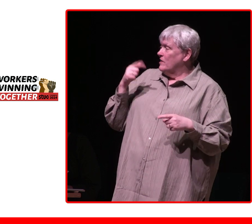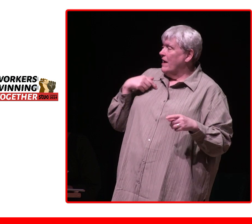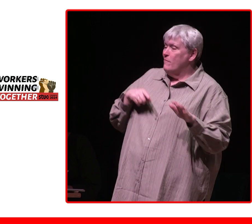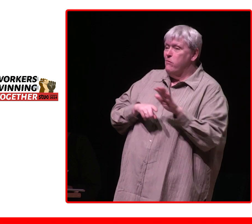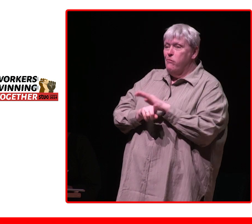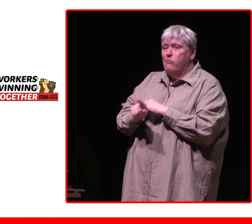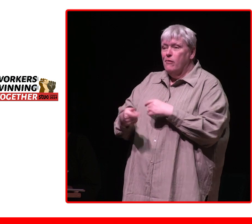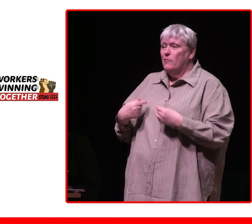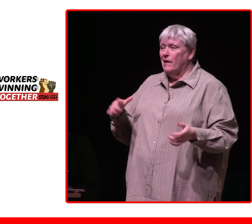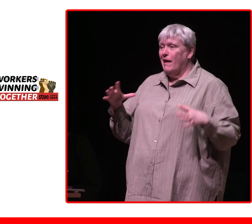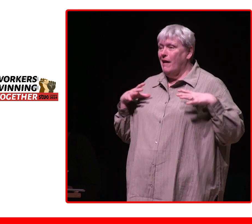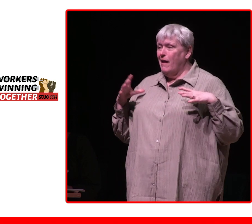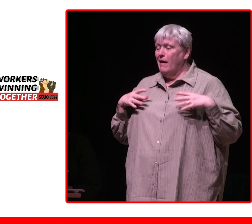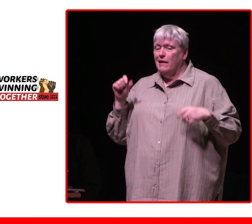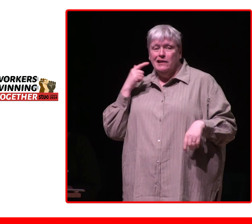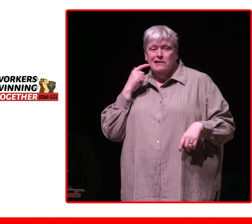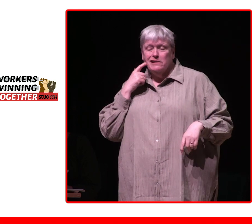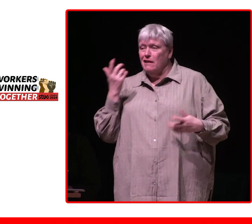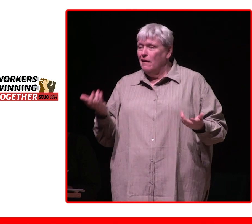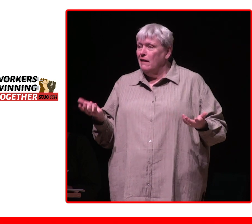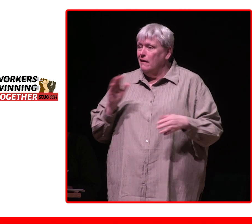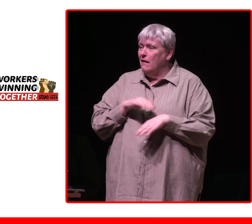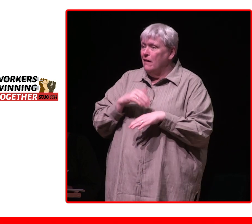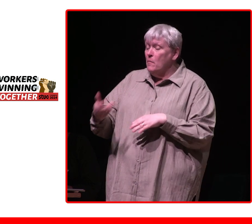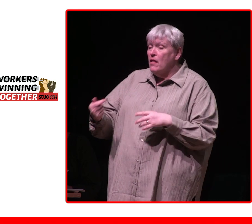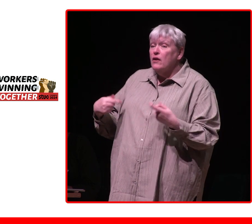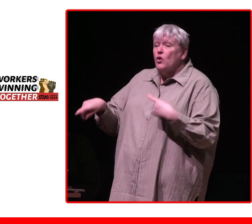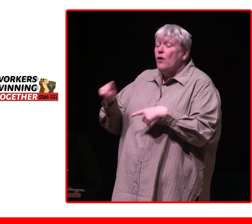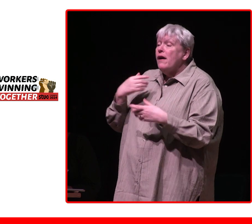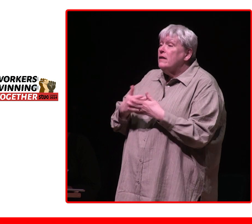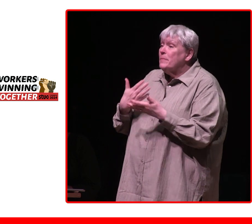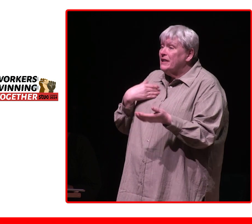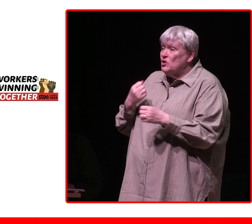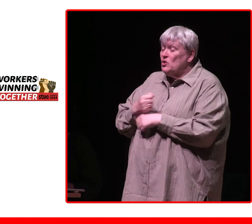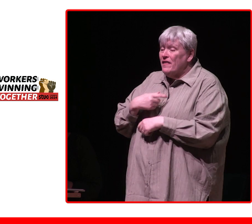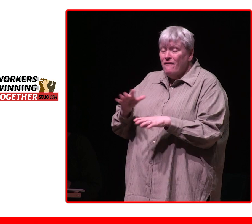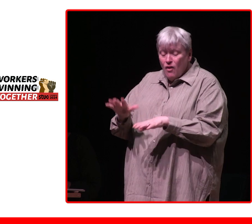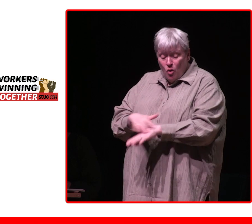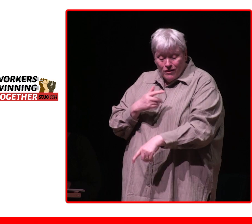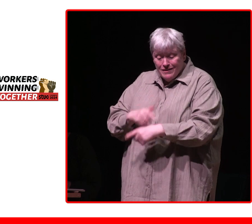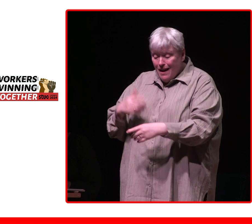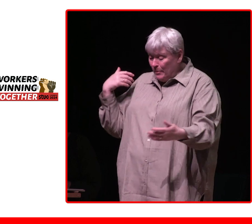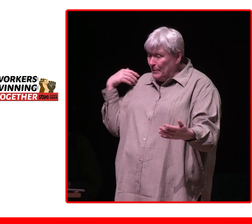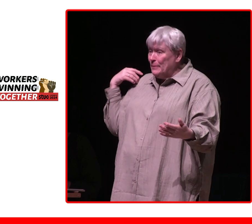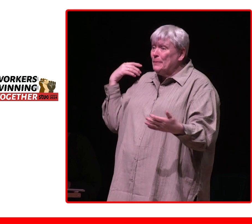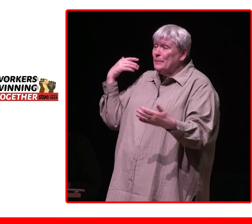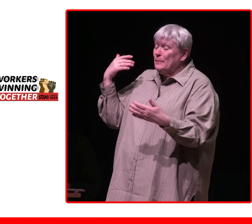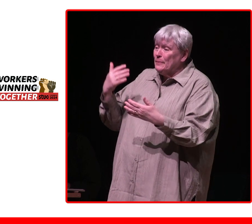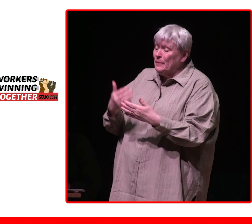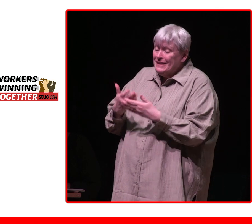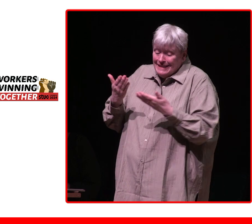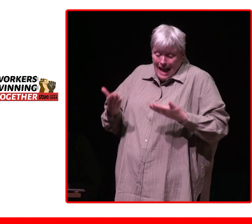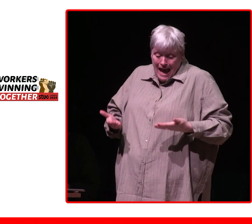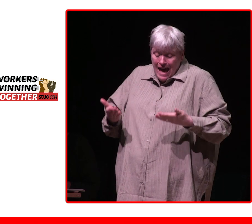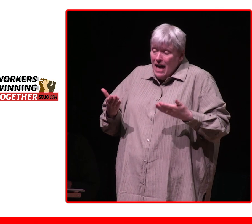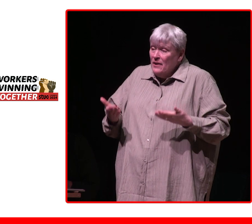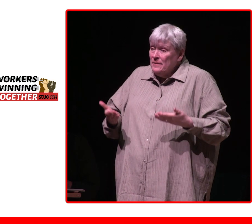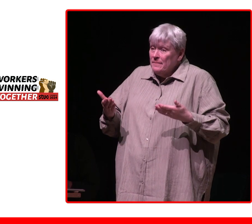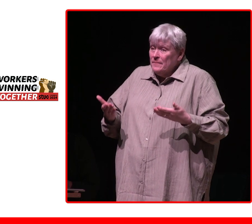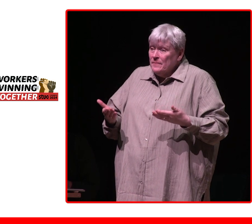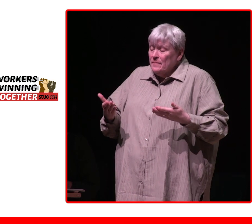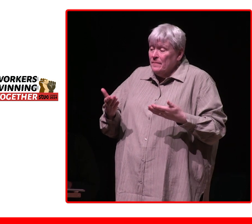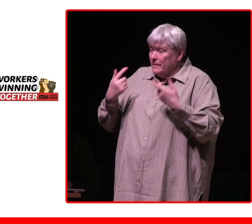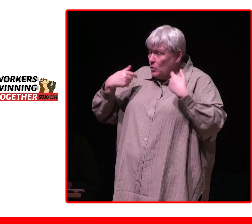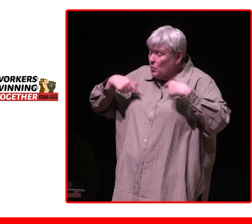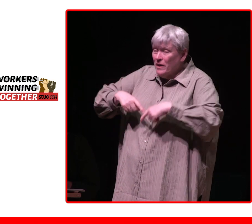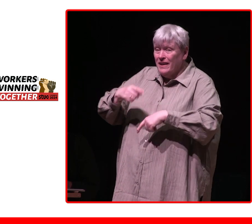with. They act with total impunity, and they've been doing that for decades. And now we